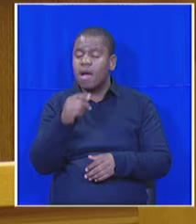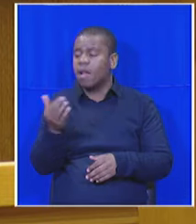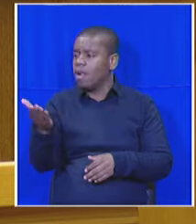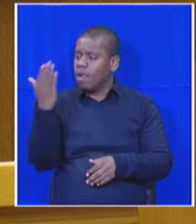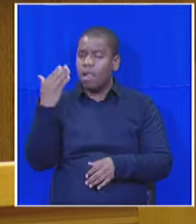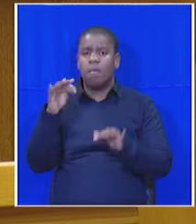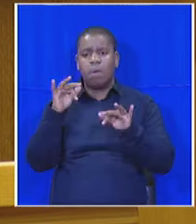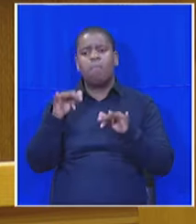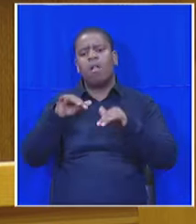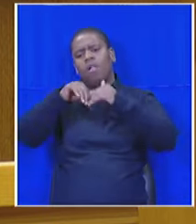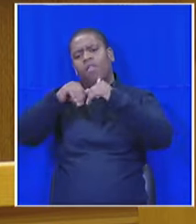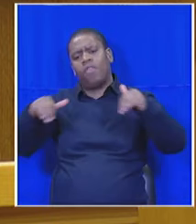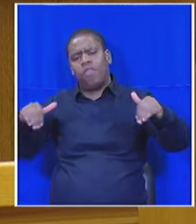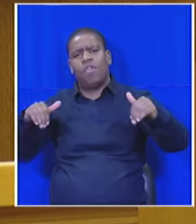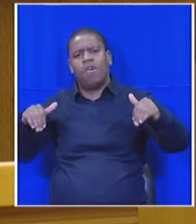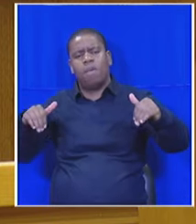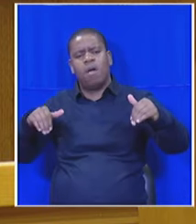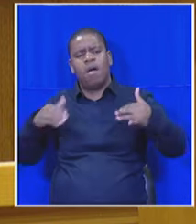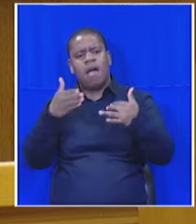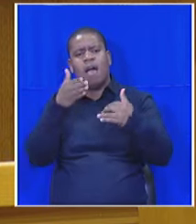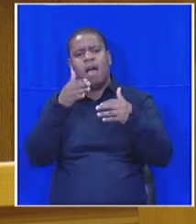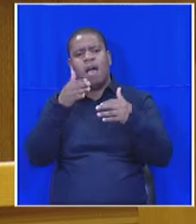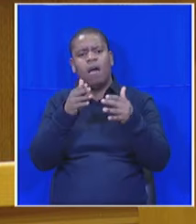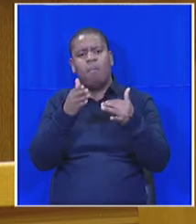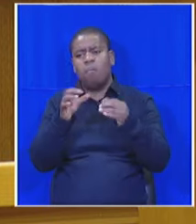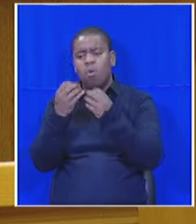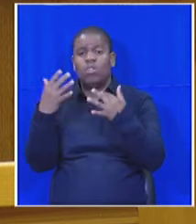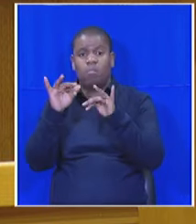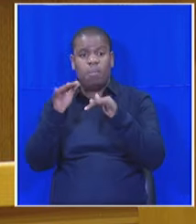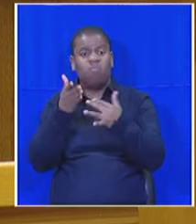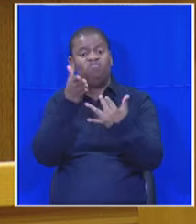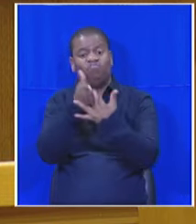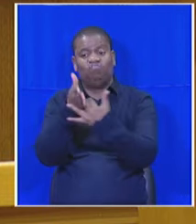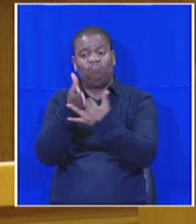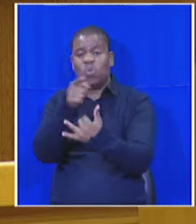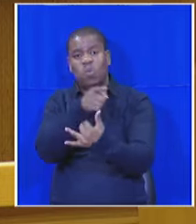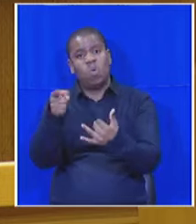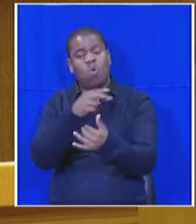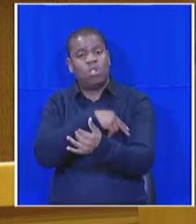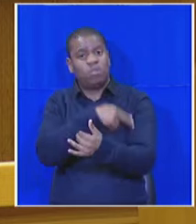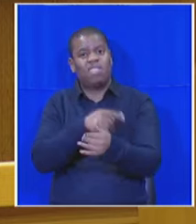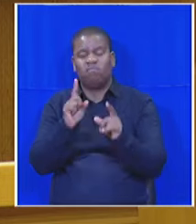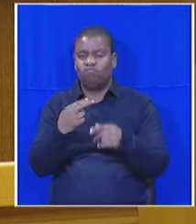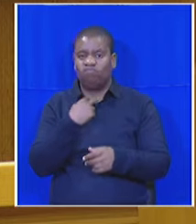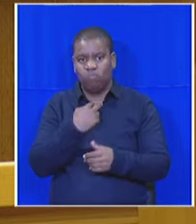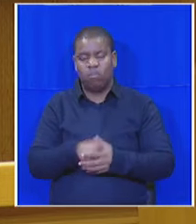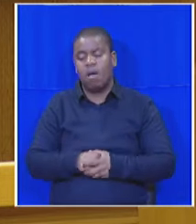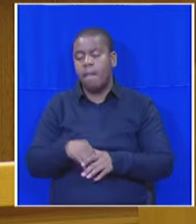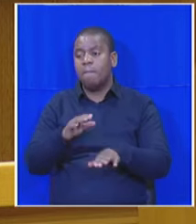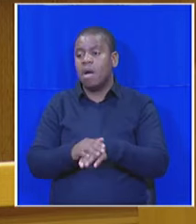kokokuba i-Department of Health in the Eastern Cape nase-Free State naKwaZulu-Natal yakhe